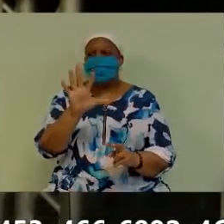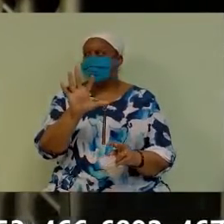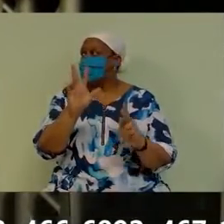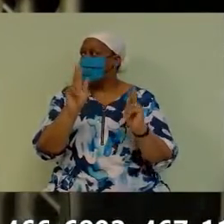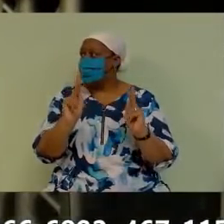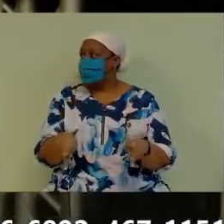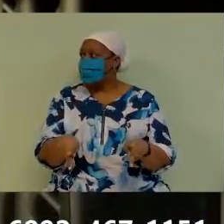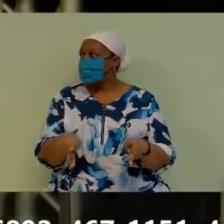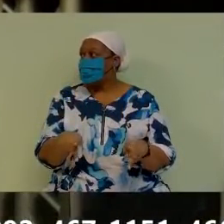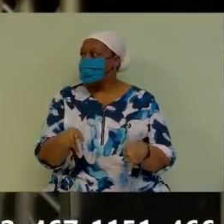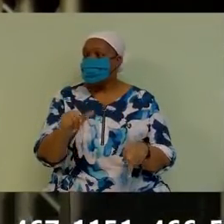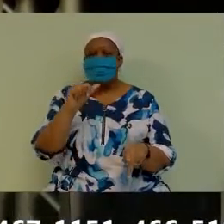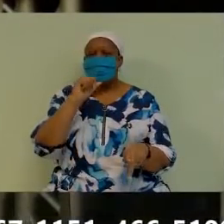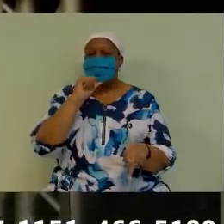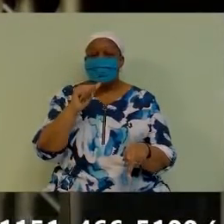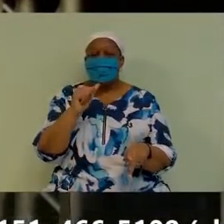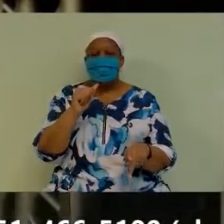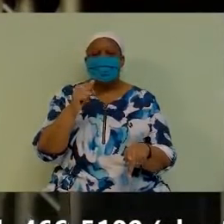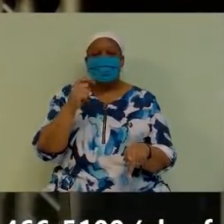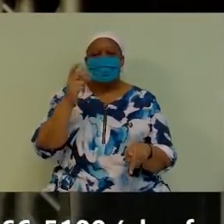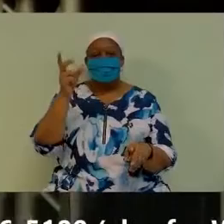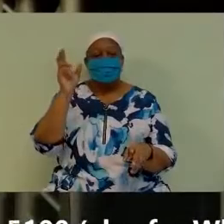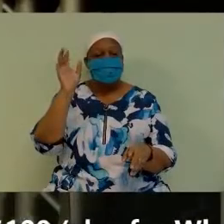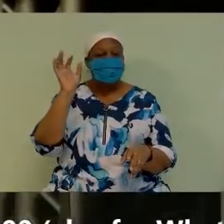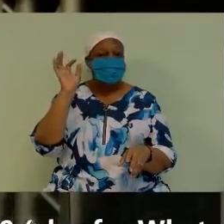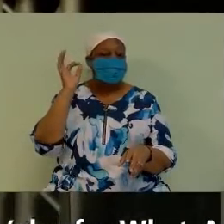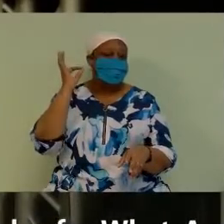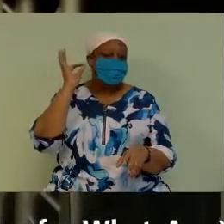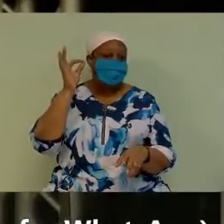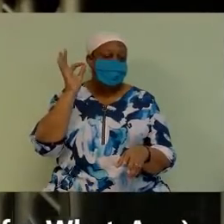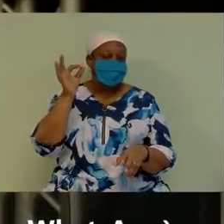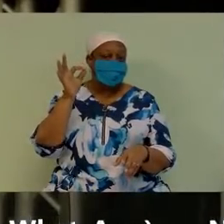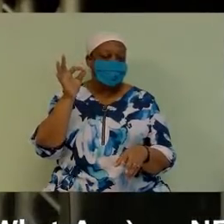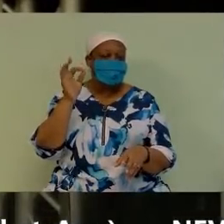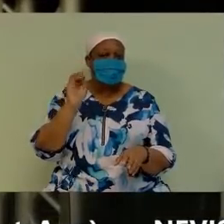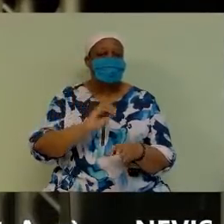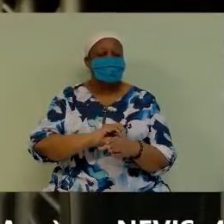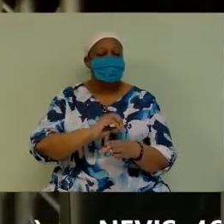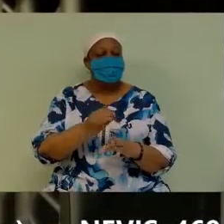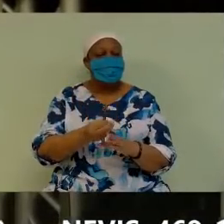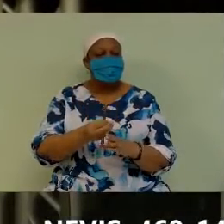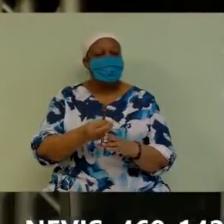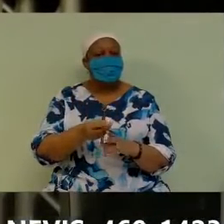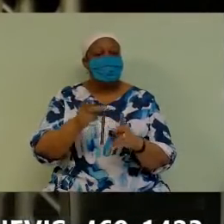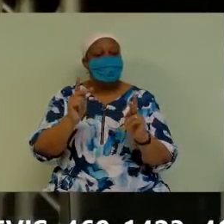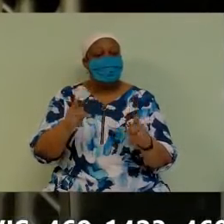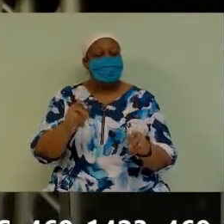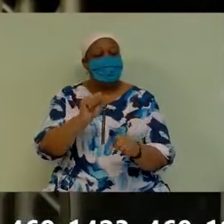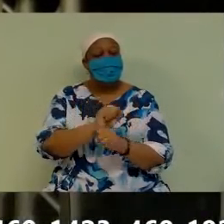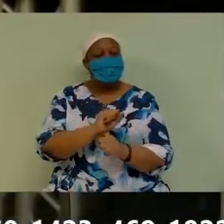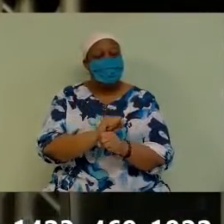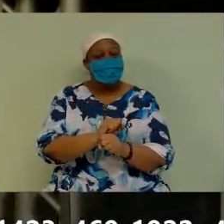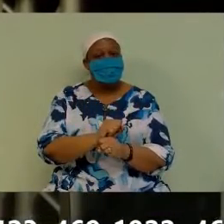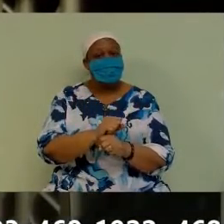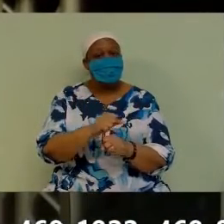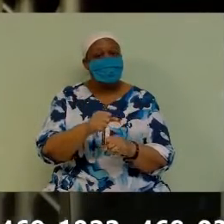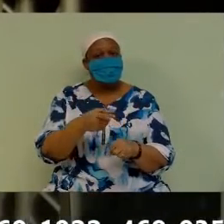the officiating pastor or the persons from the funeral home who